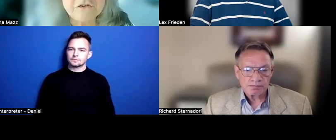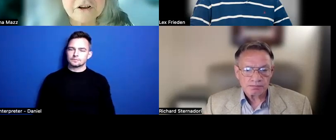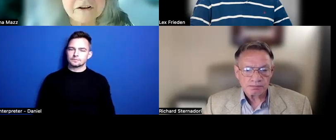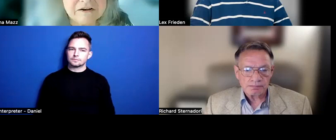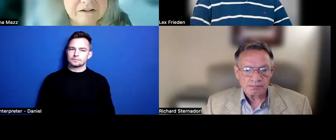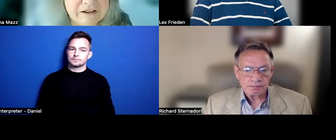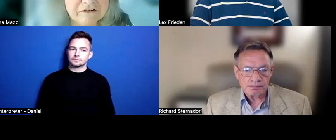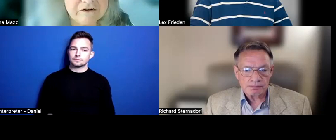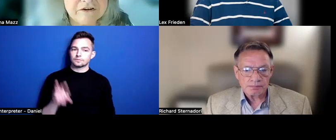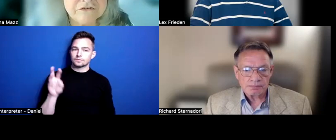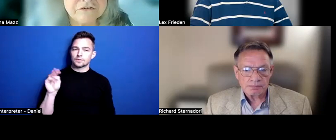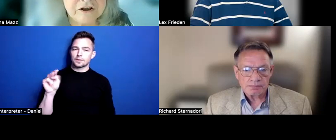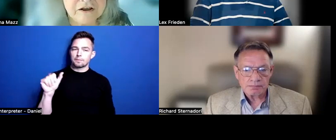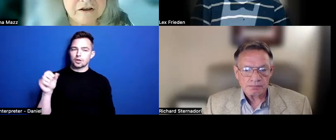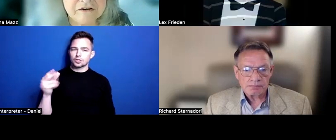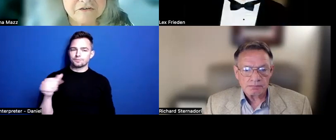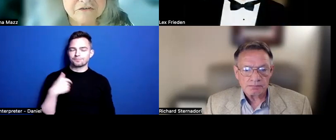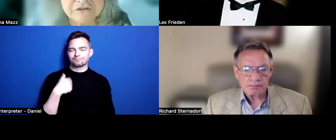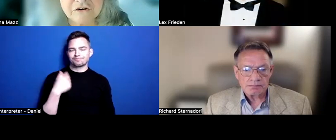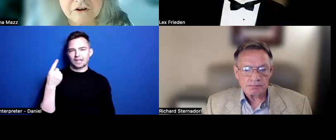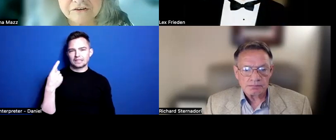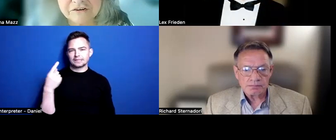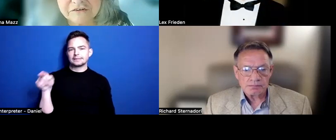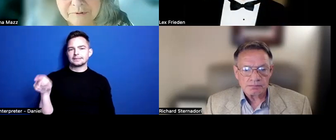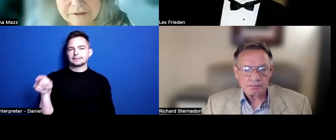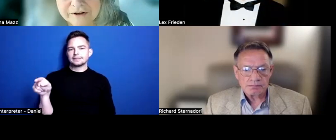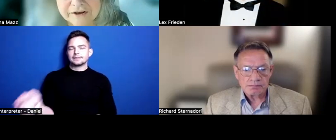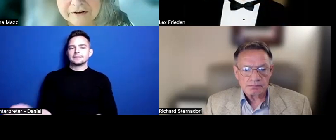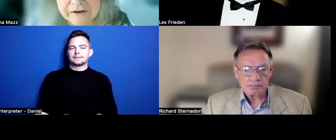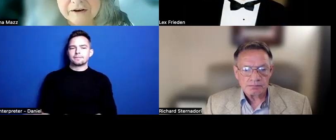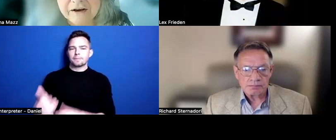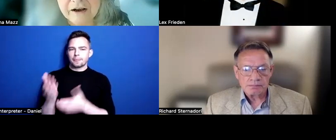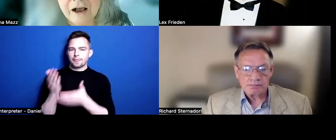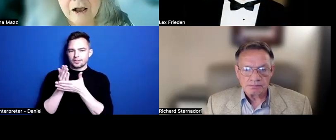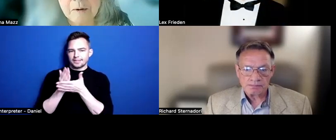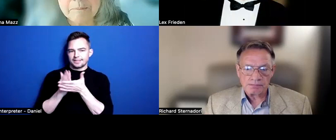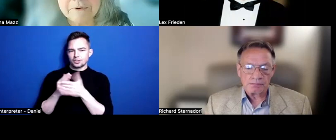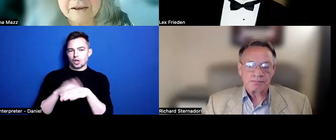Well, I understand that there is a section on accessibility